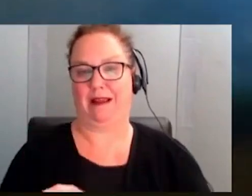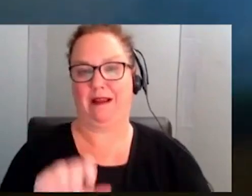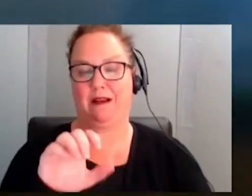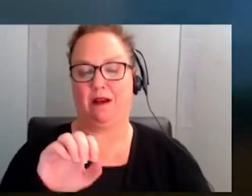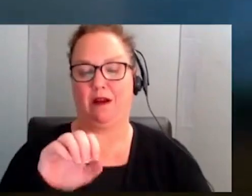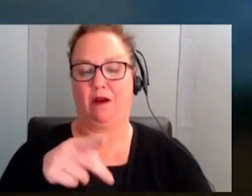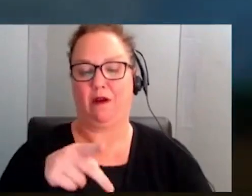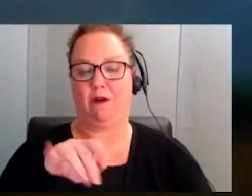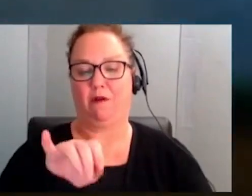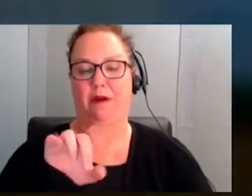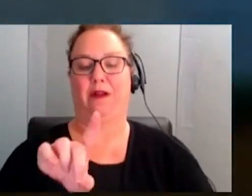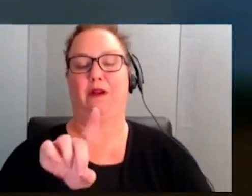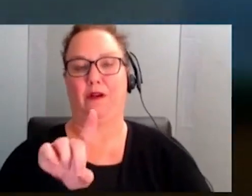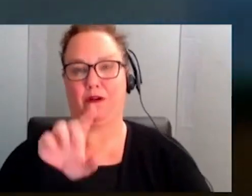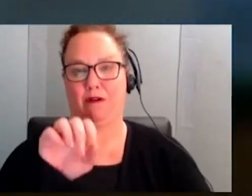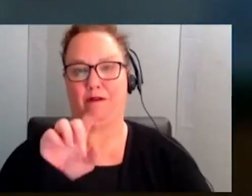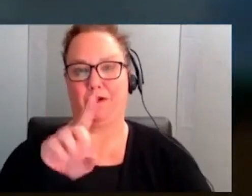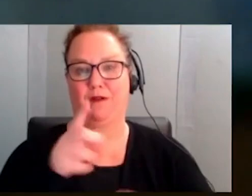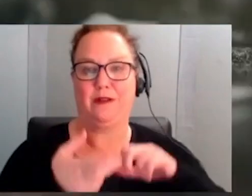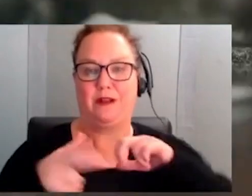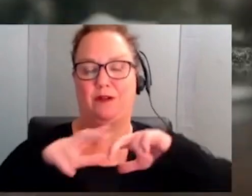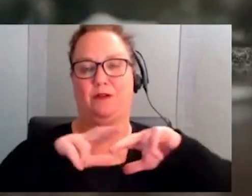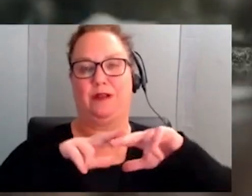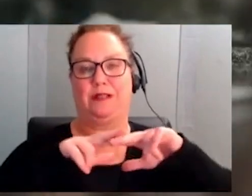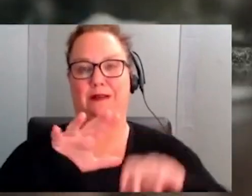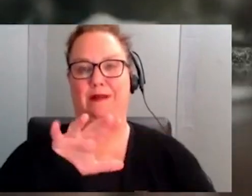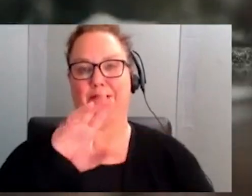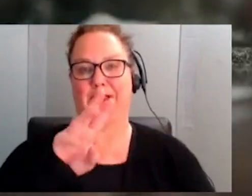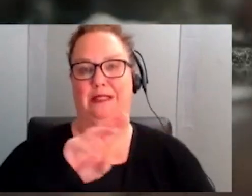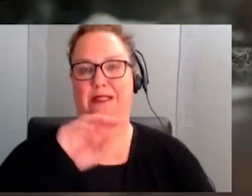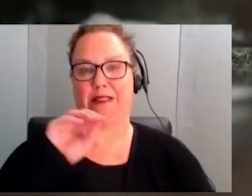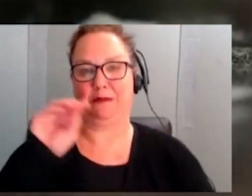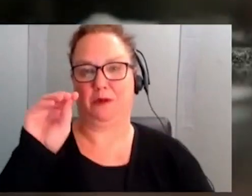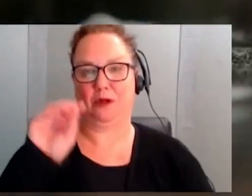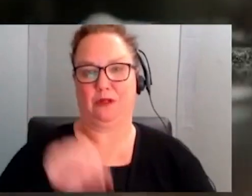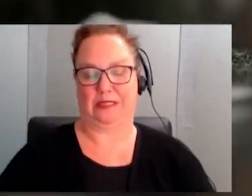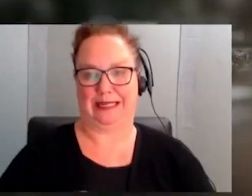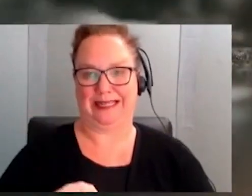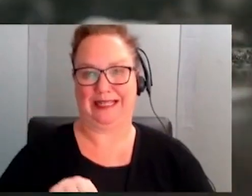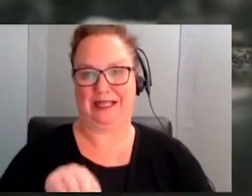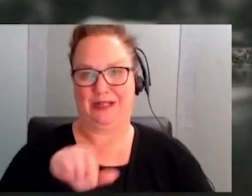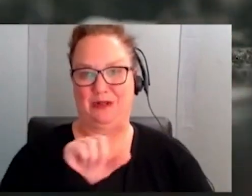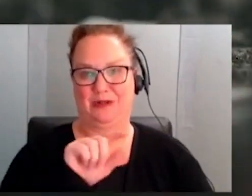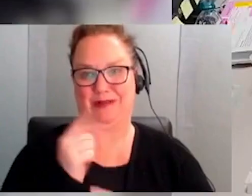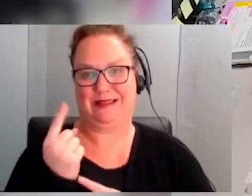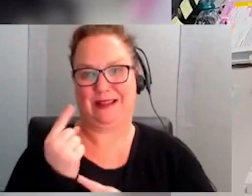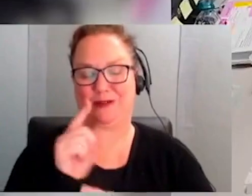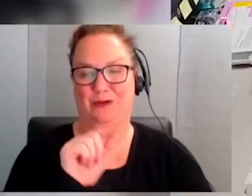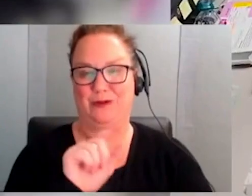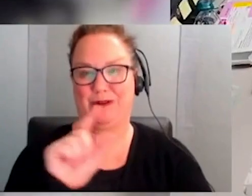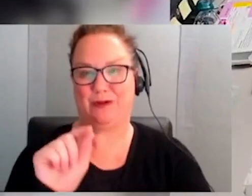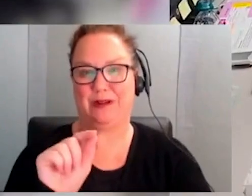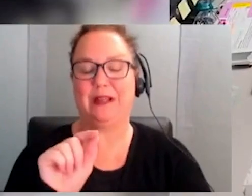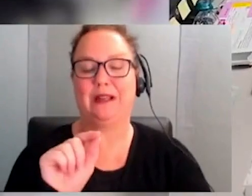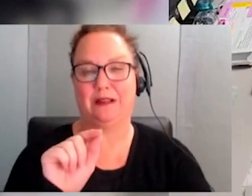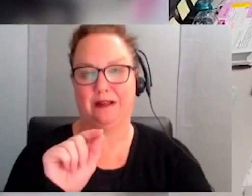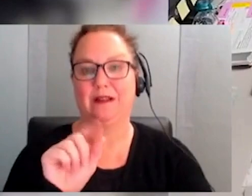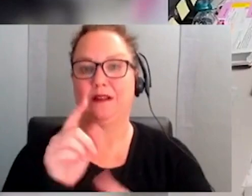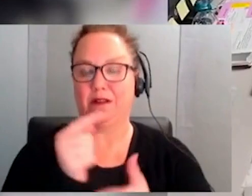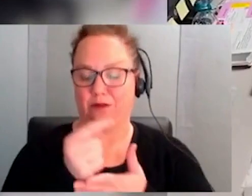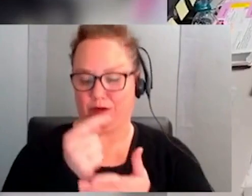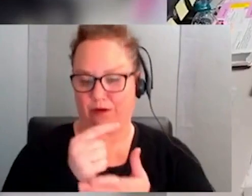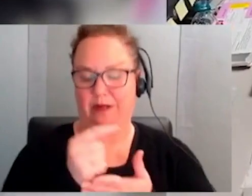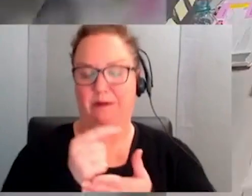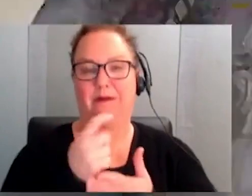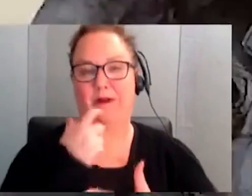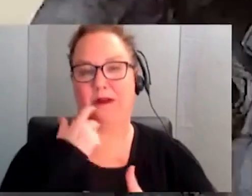overdose-related deaths increased 56% in 2020. Now, there is a treatment for opioid addiction,